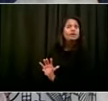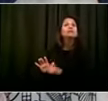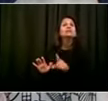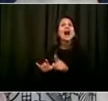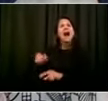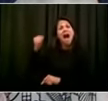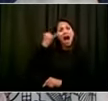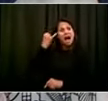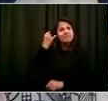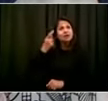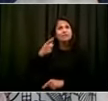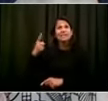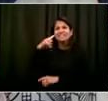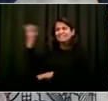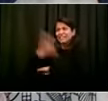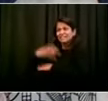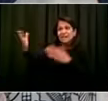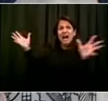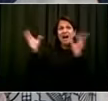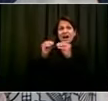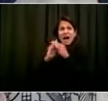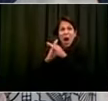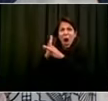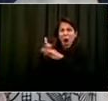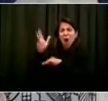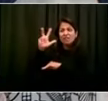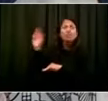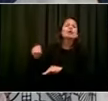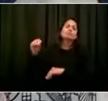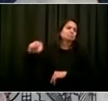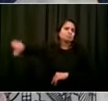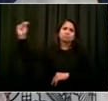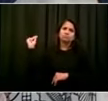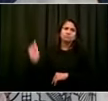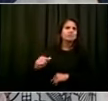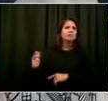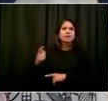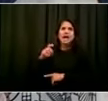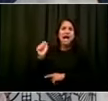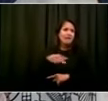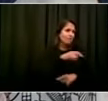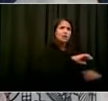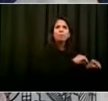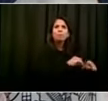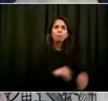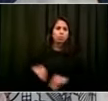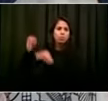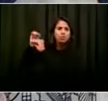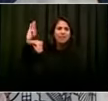we'd want to see greater restrictions. But let's hope and pray that is not the case. Go ahead, Jeff.